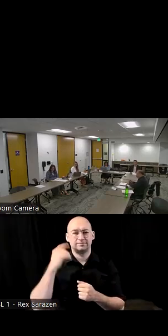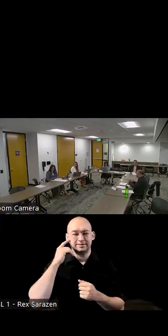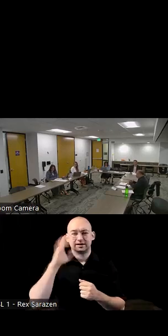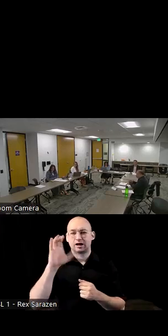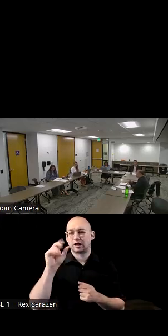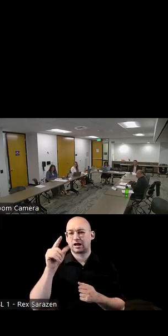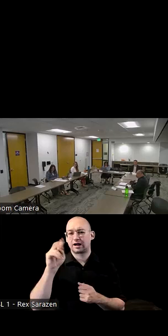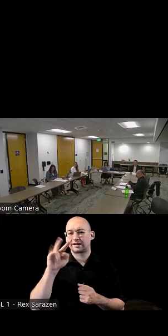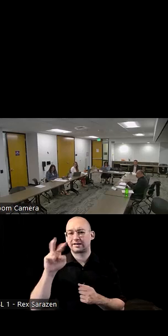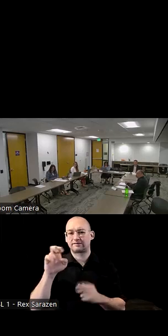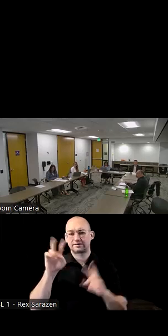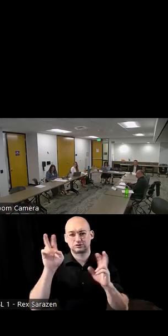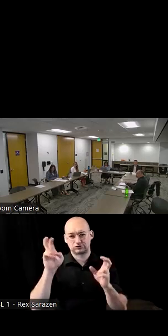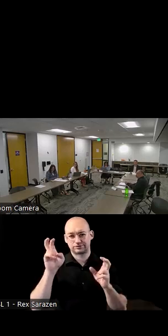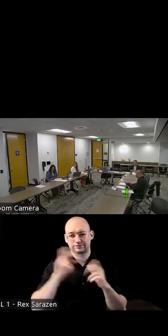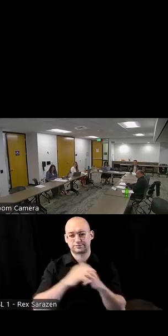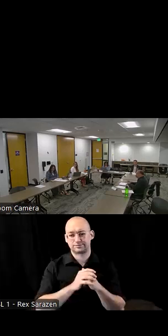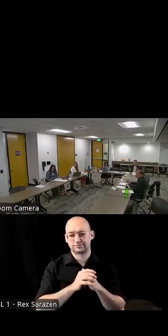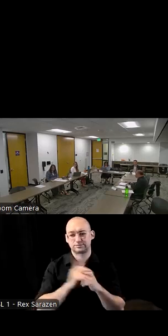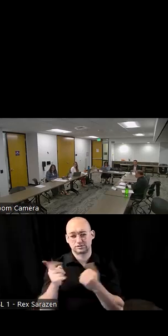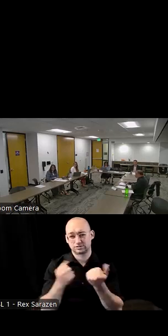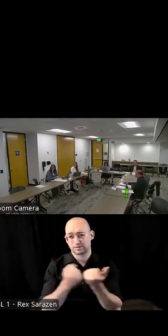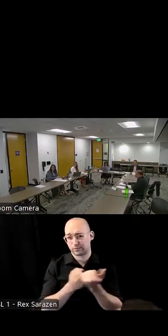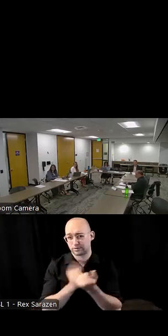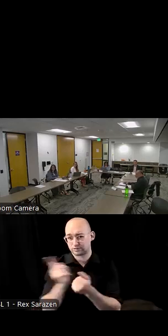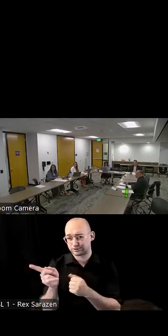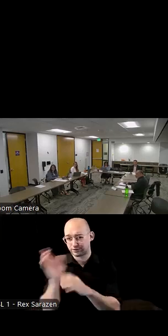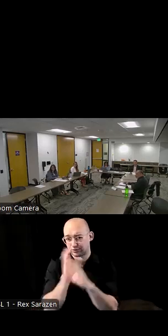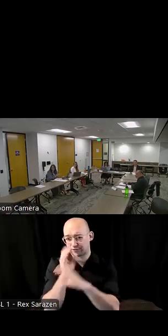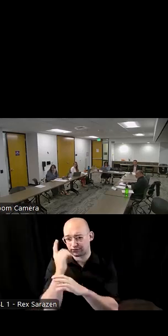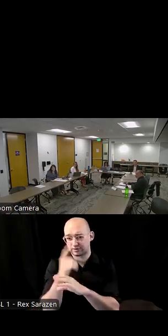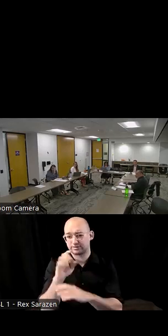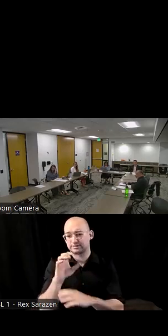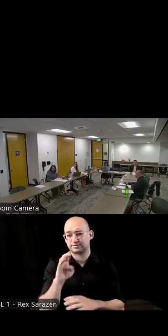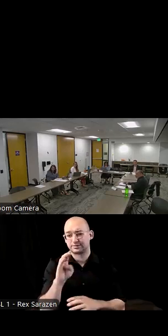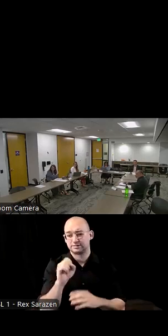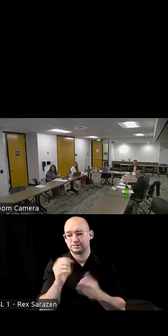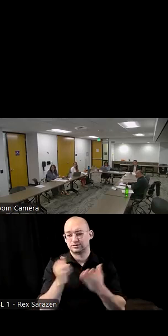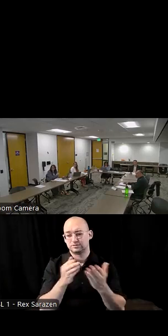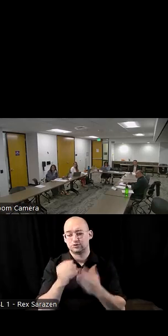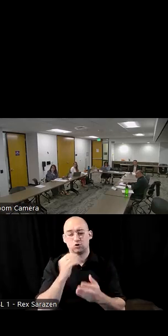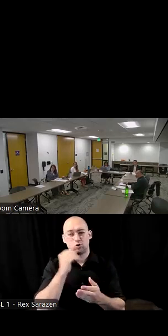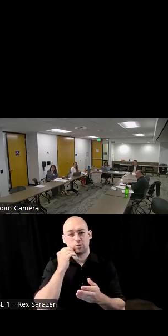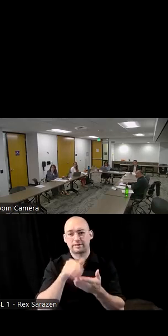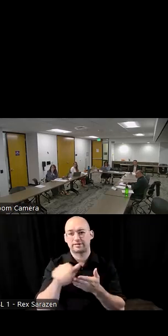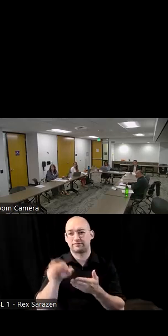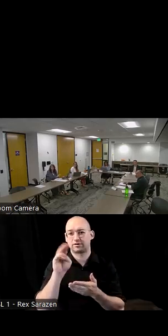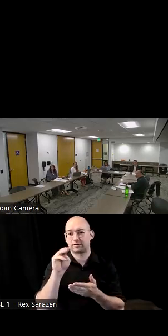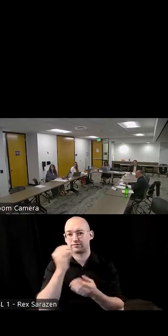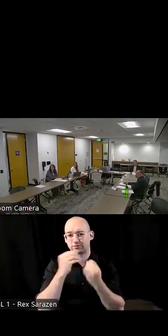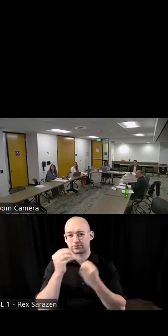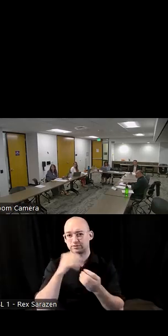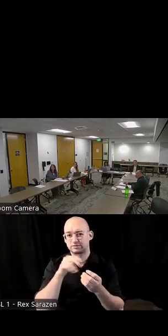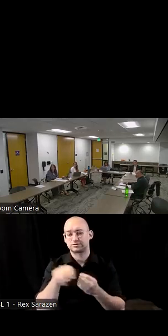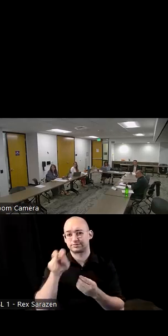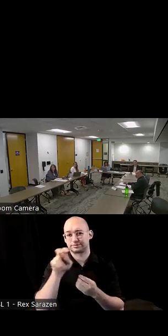kind of services and supports she may be looking for is basic HCBS services. It could be home delivered meals. It could be